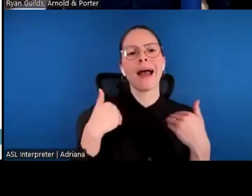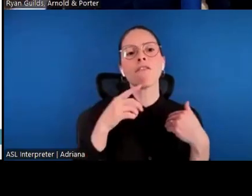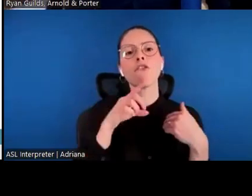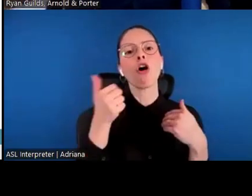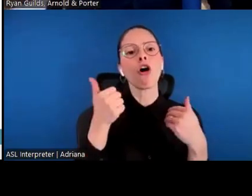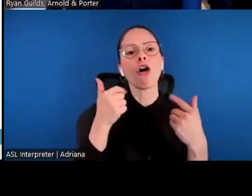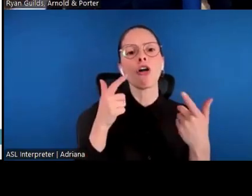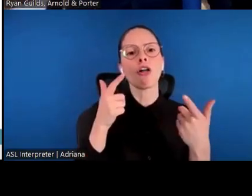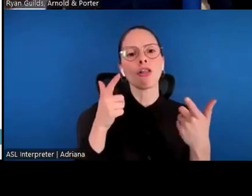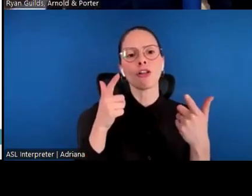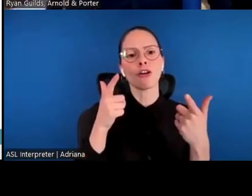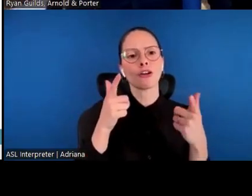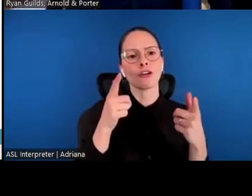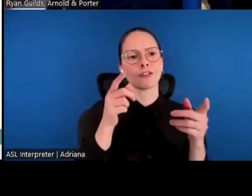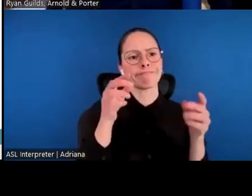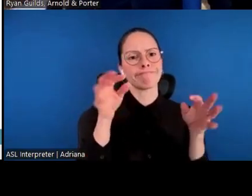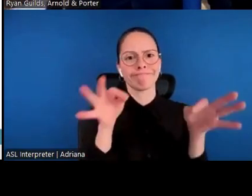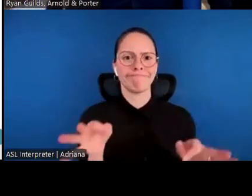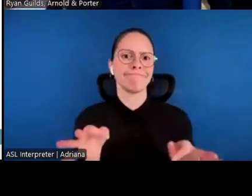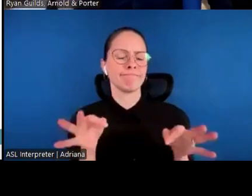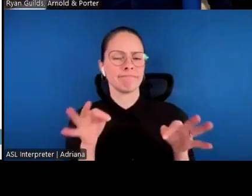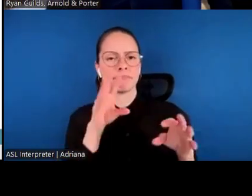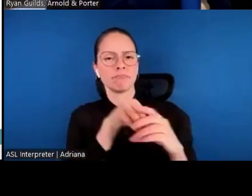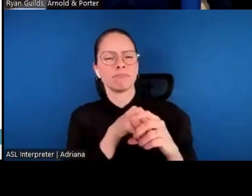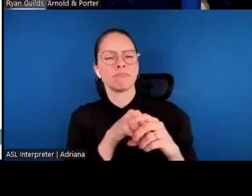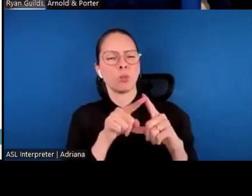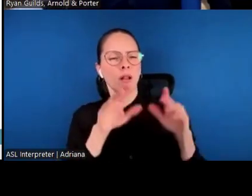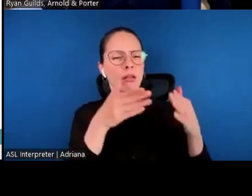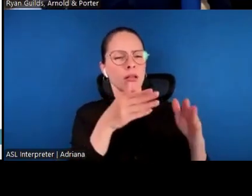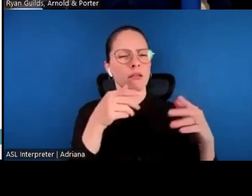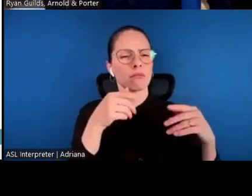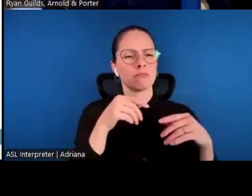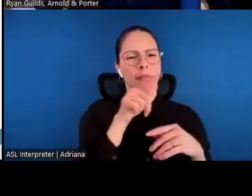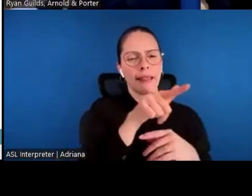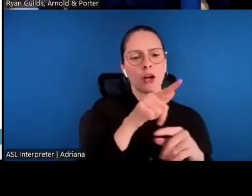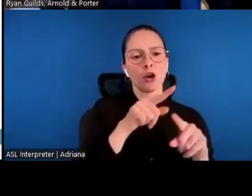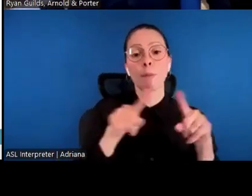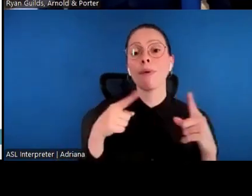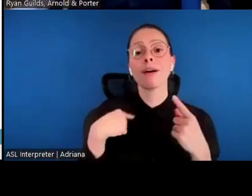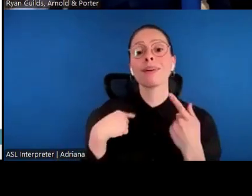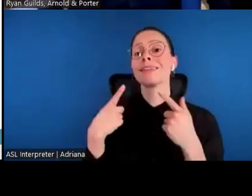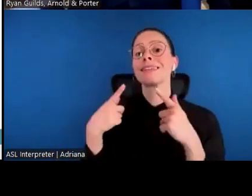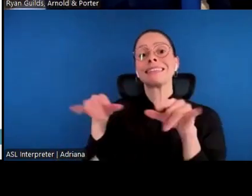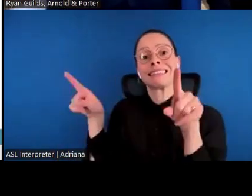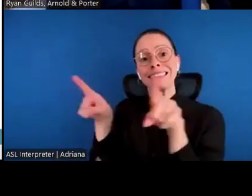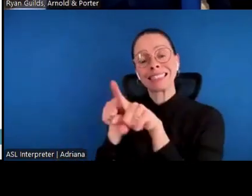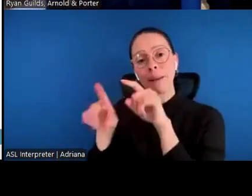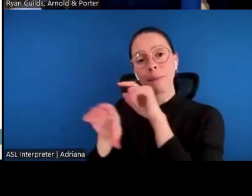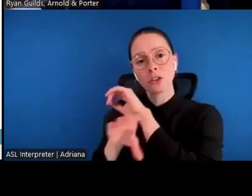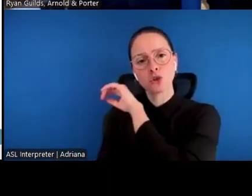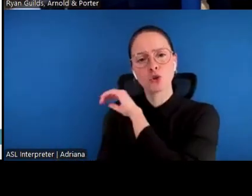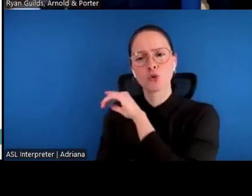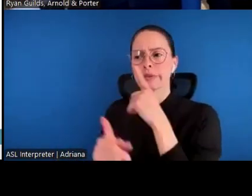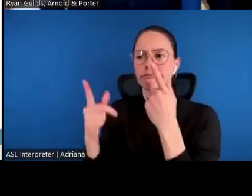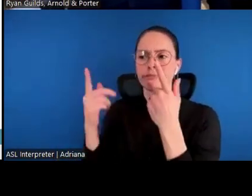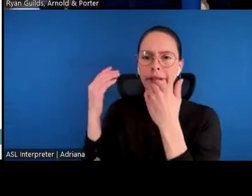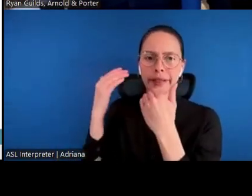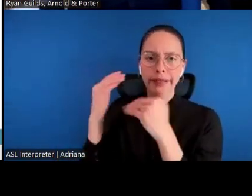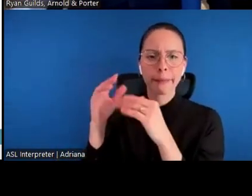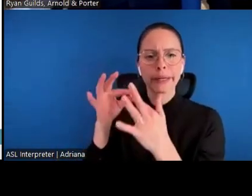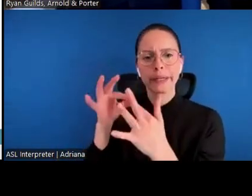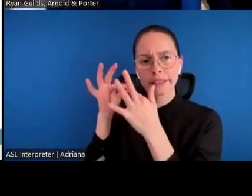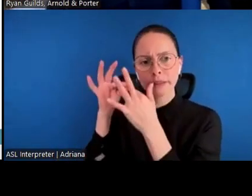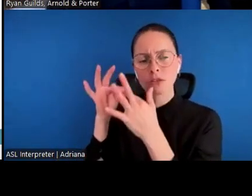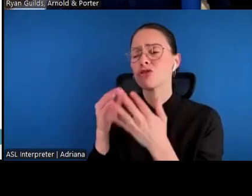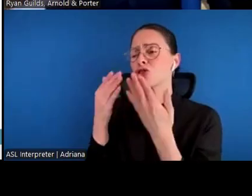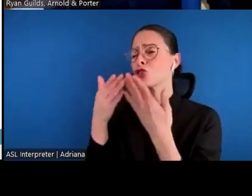but it should look familiar. It's the same, it's the same constitution with some limited exceptions. It's the same general rules of